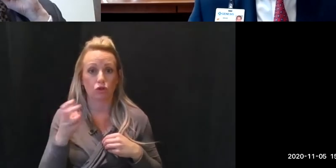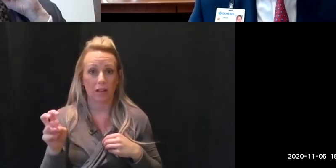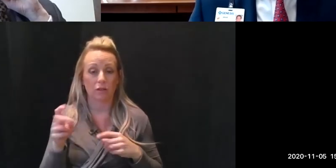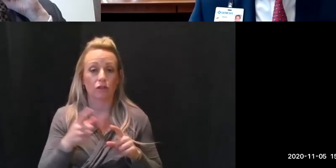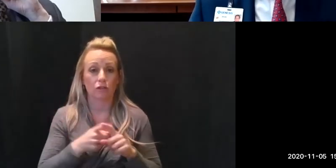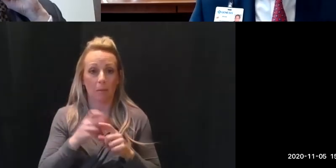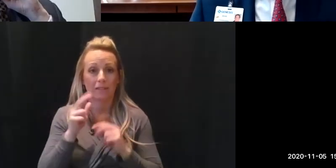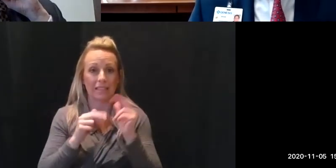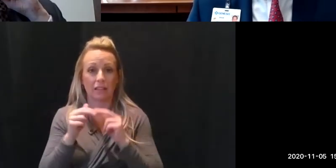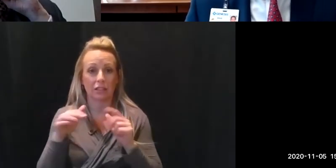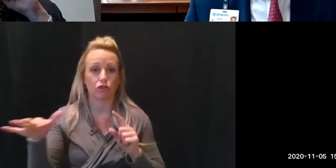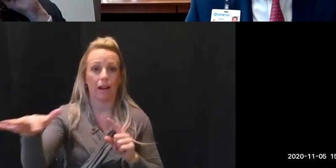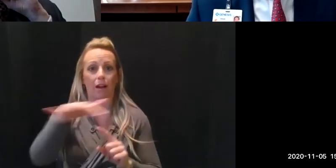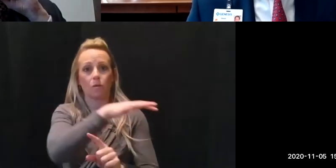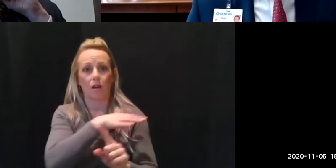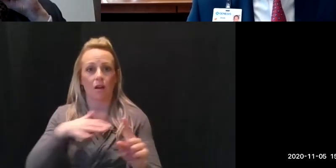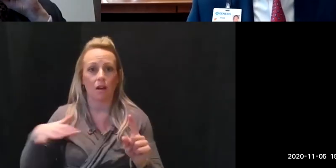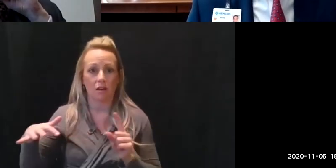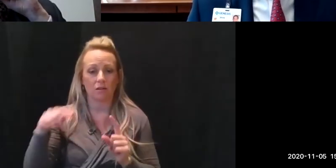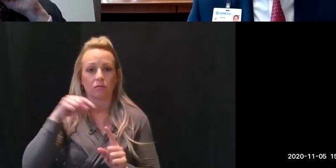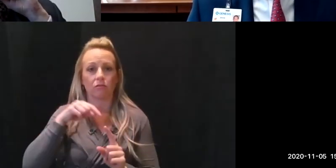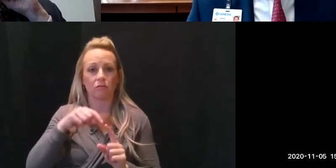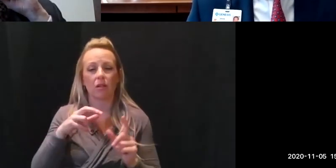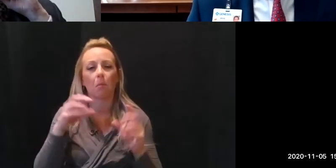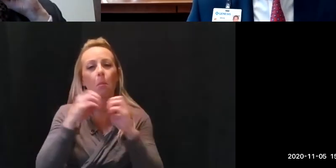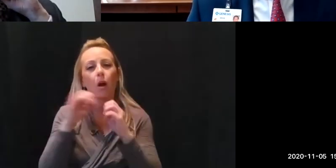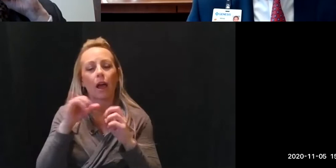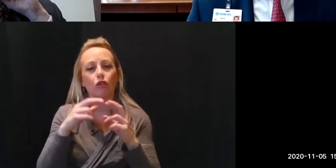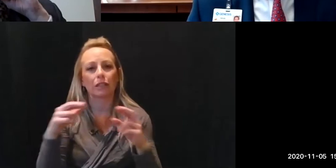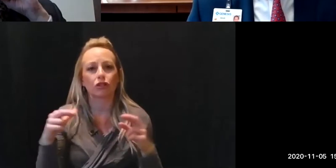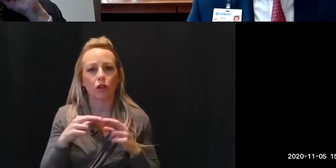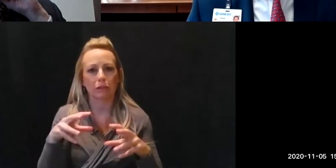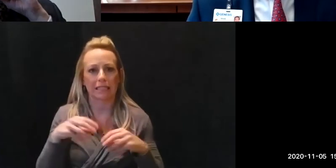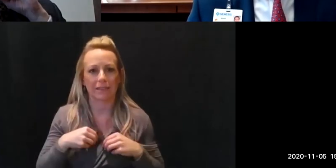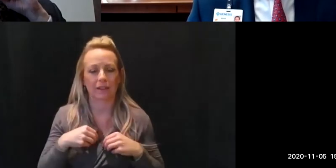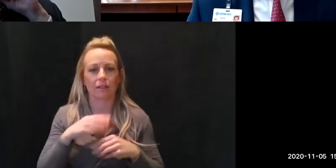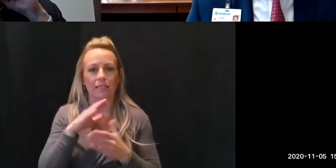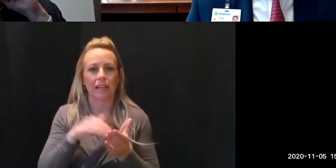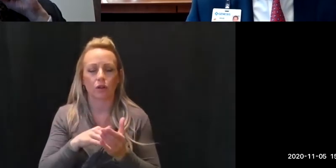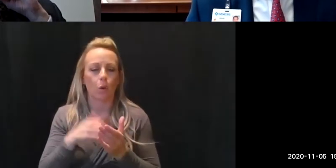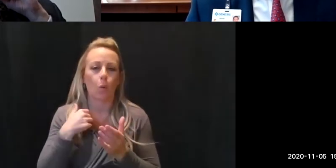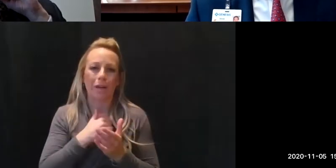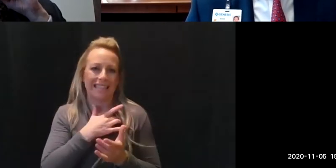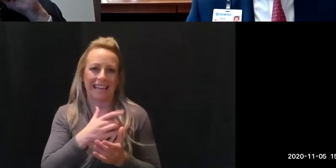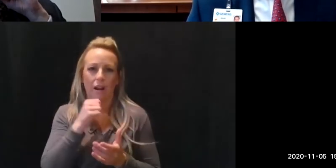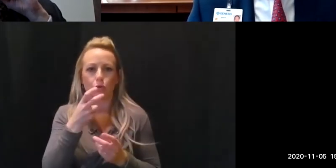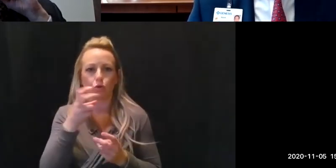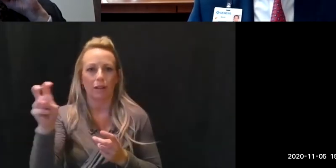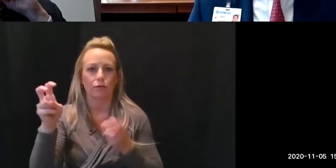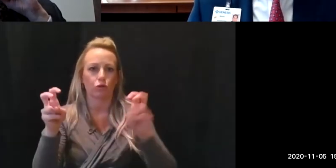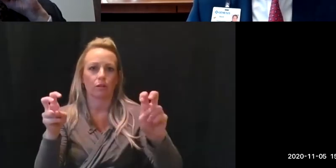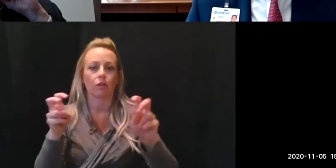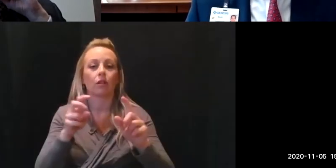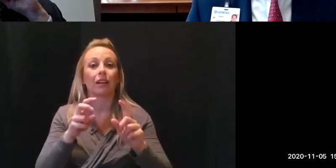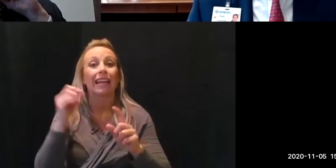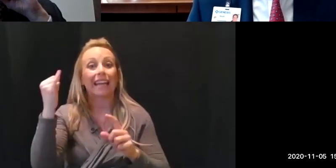surrounding us. We're much more of a regional receiving center than we are a center that transfers out. The only thing we have a tendency to transfer